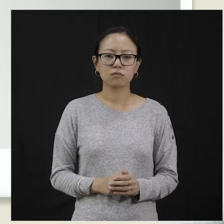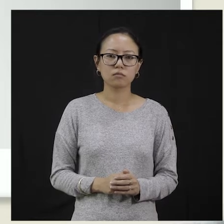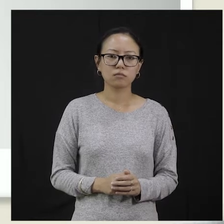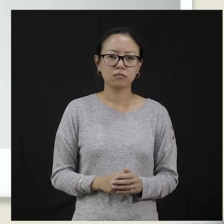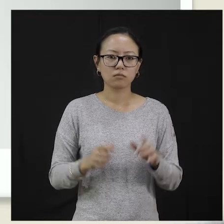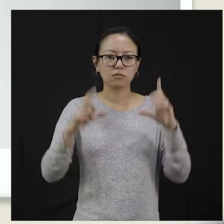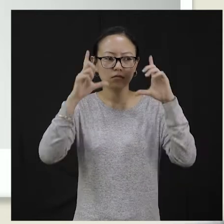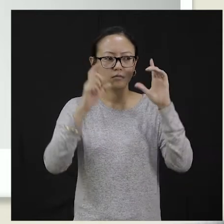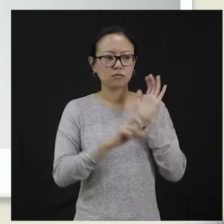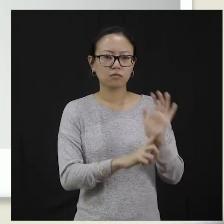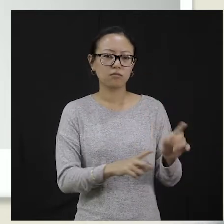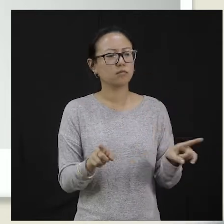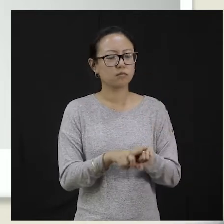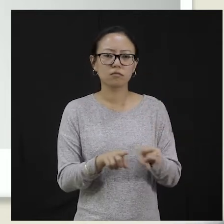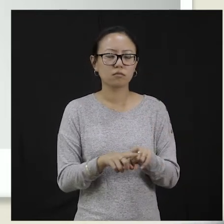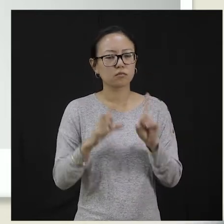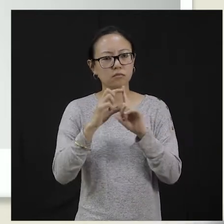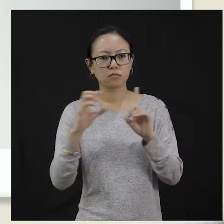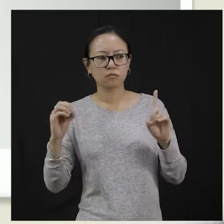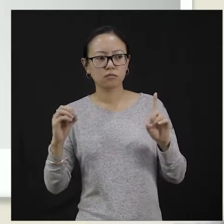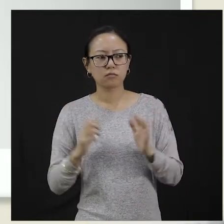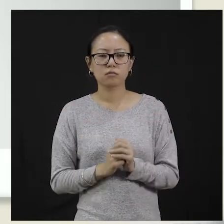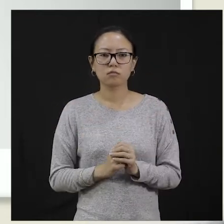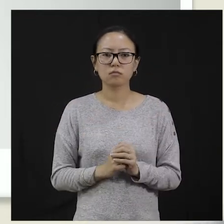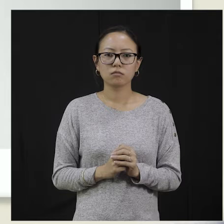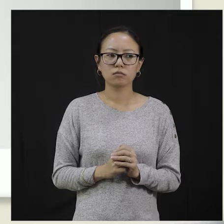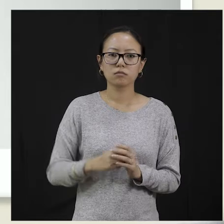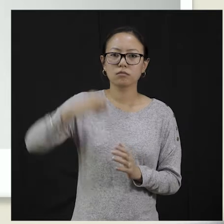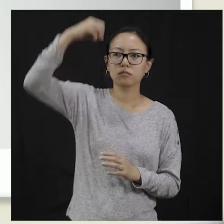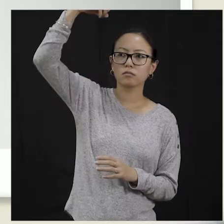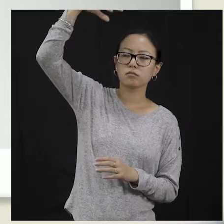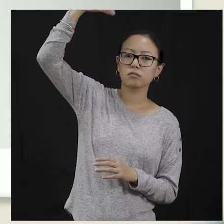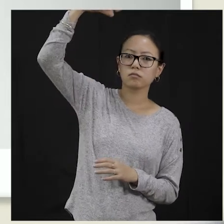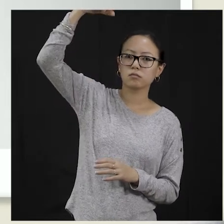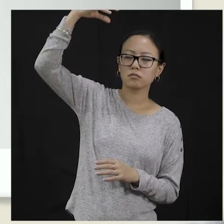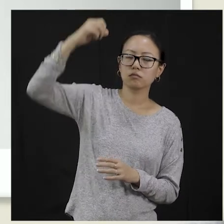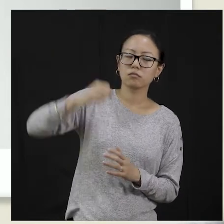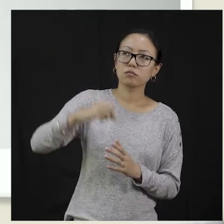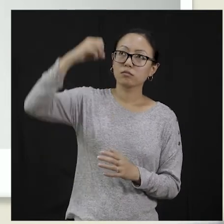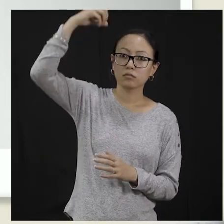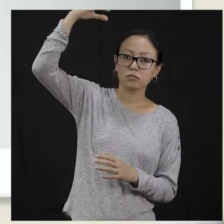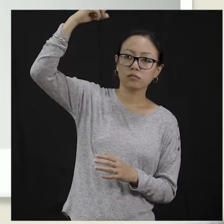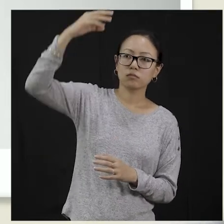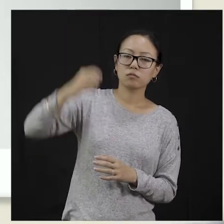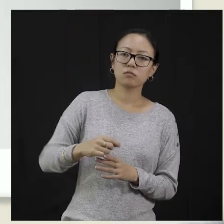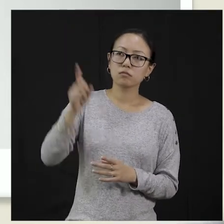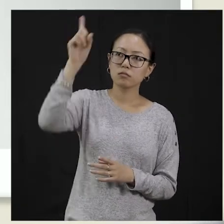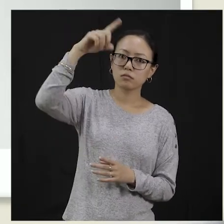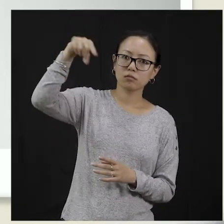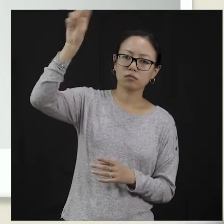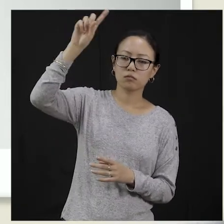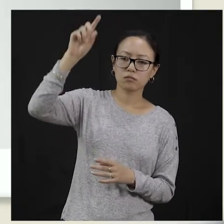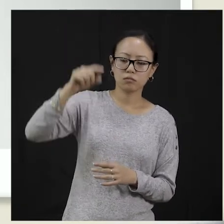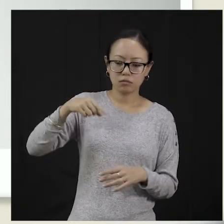this. Okay? Then color the table below the light. A, B,